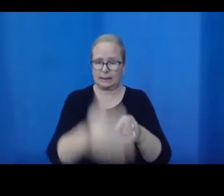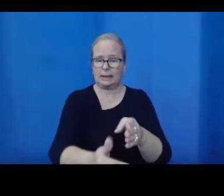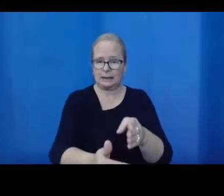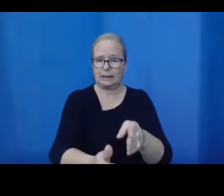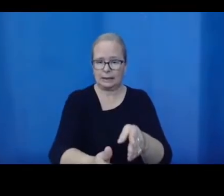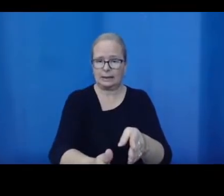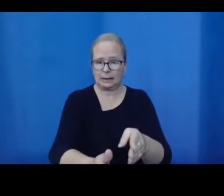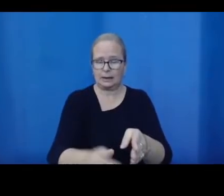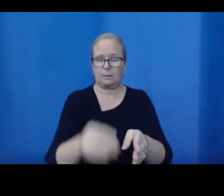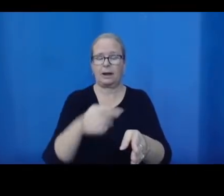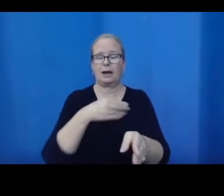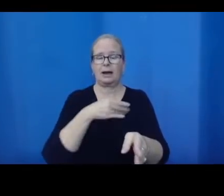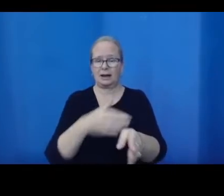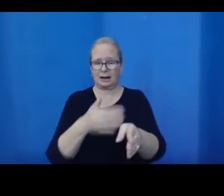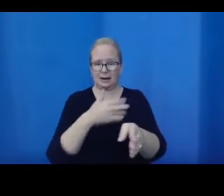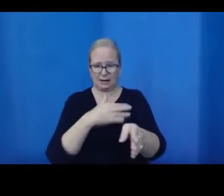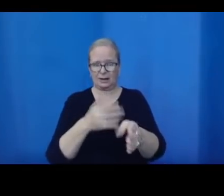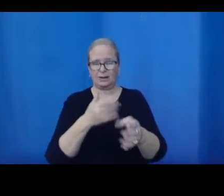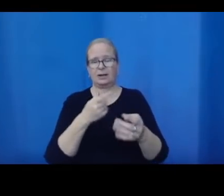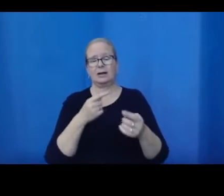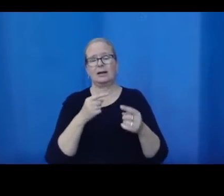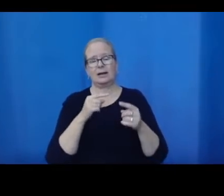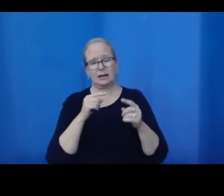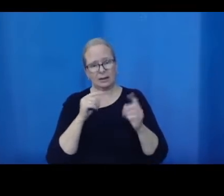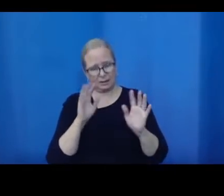come. It's eventually going to come.